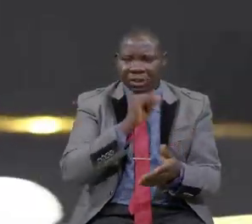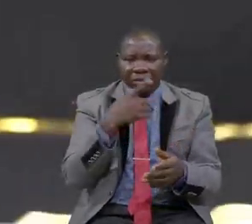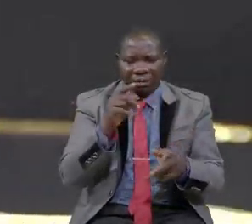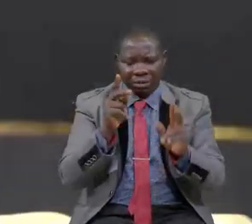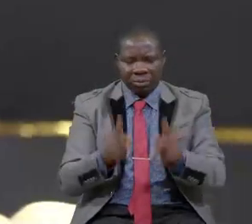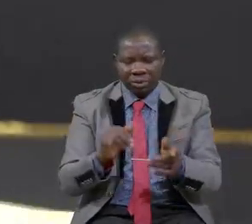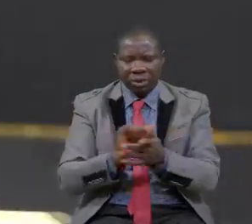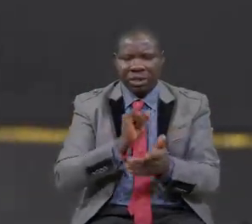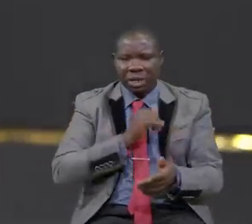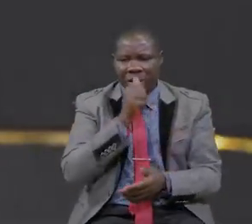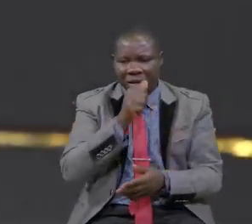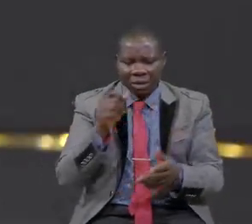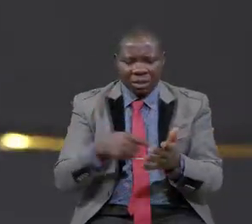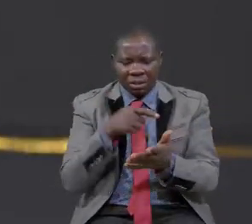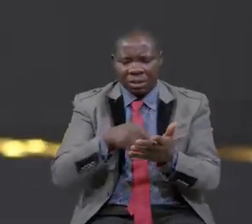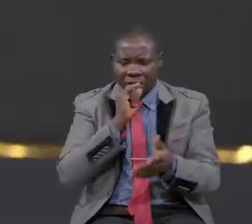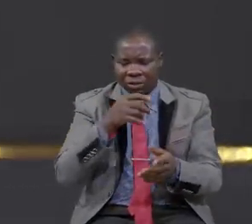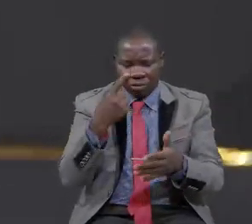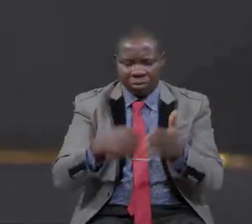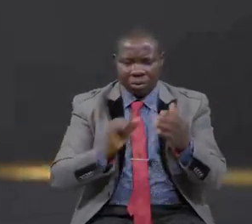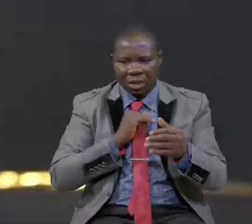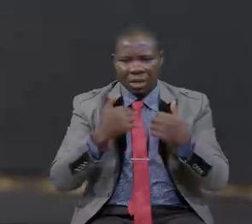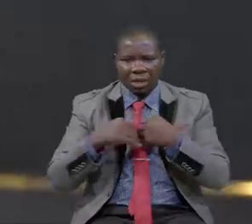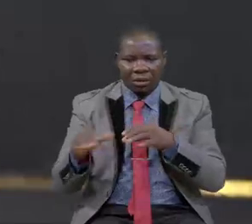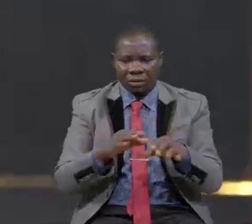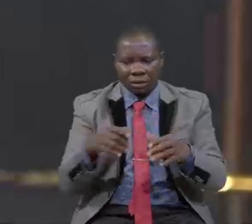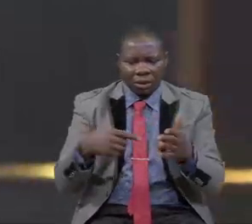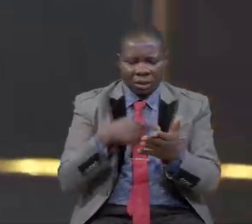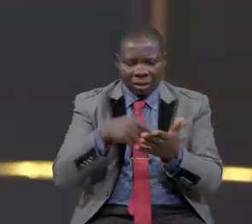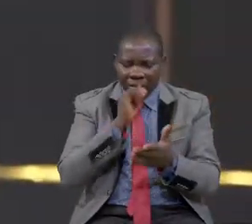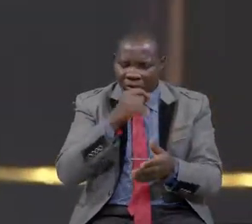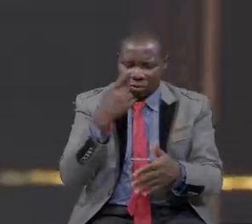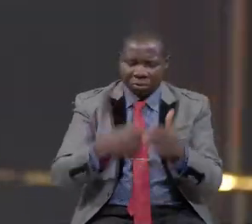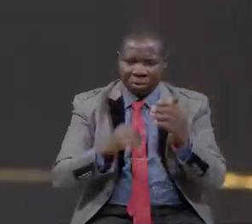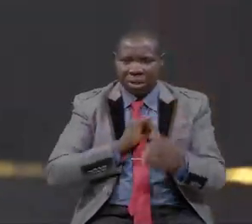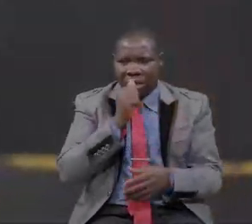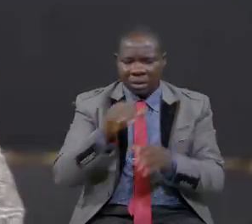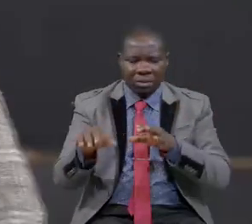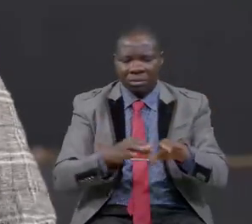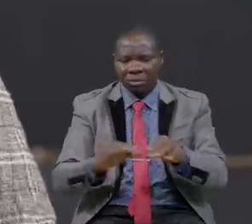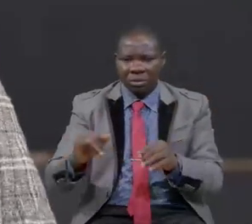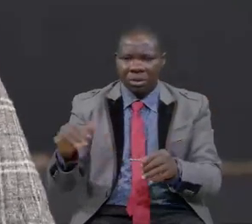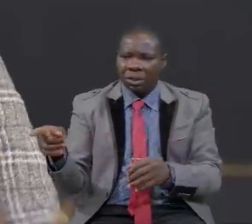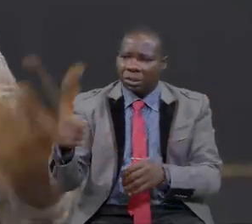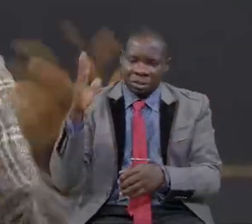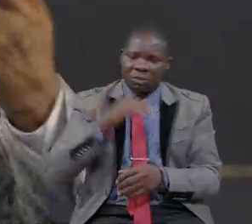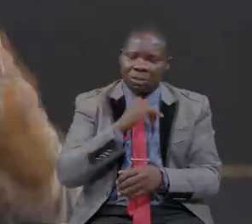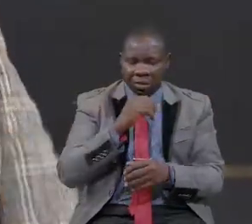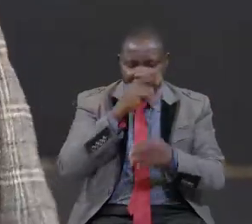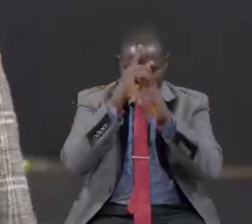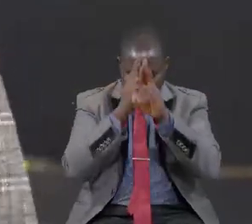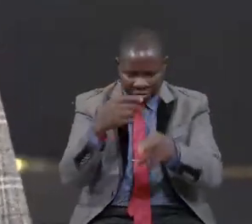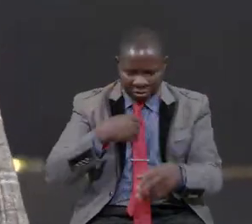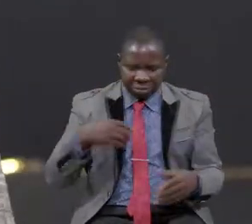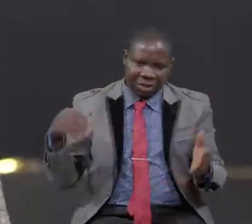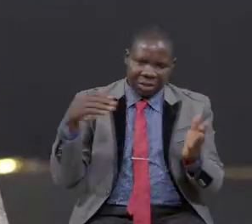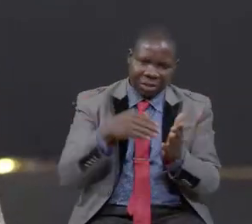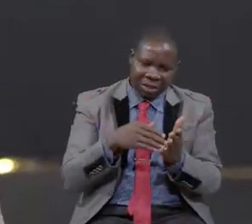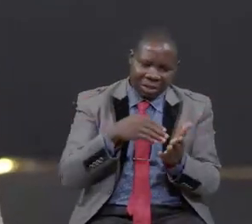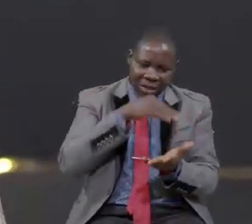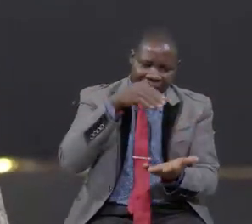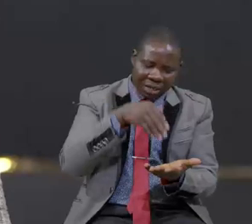I've done, this is what I'm doing, they'll disrespect me. And I want respect